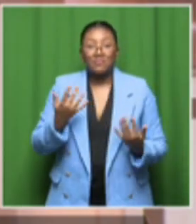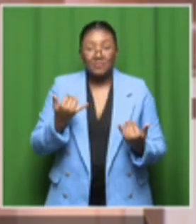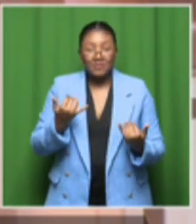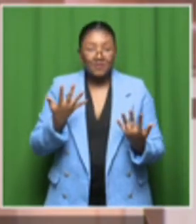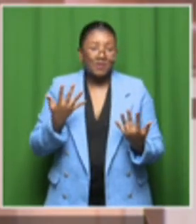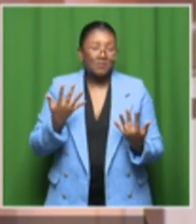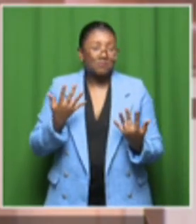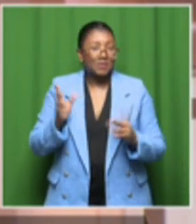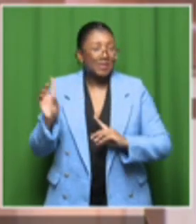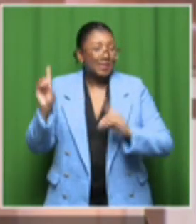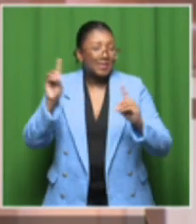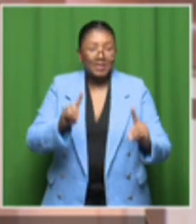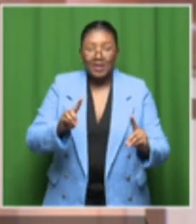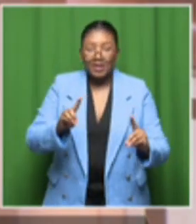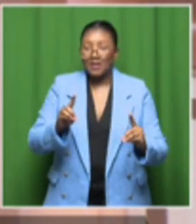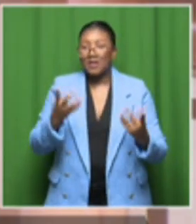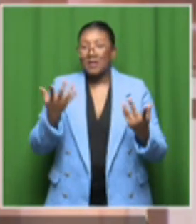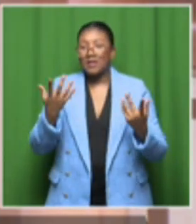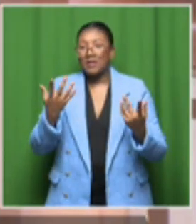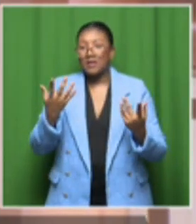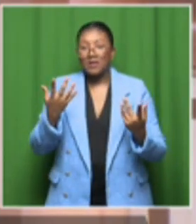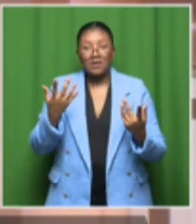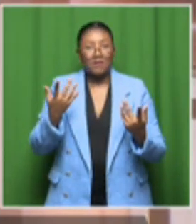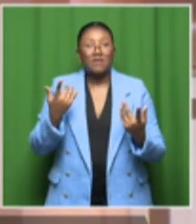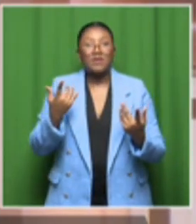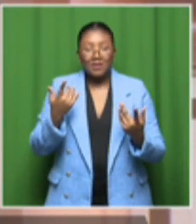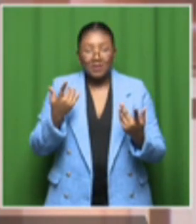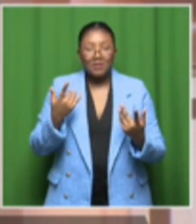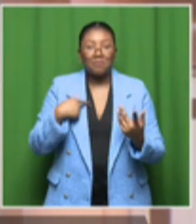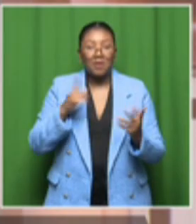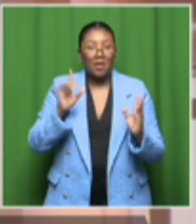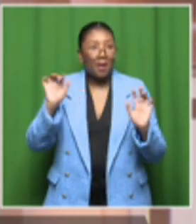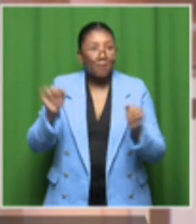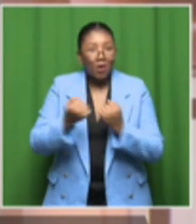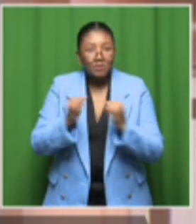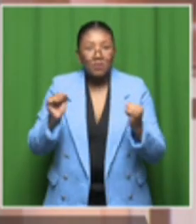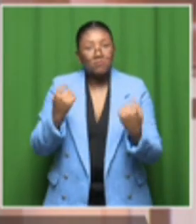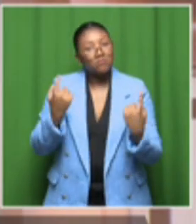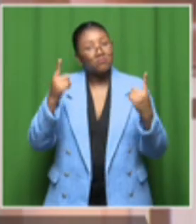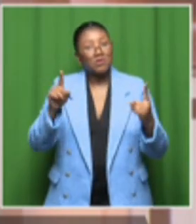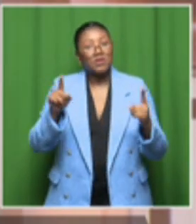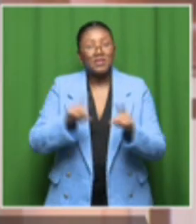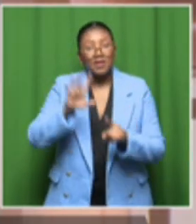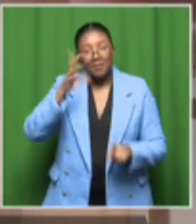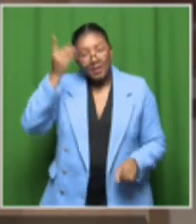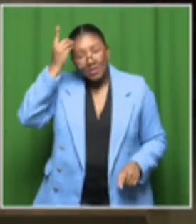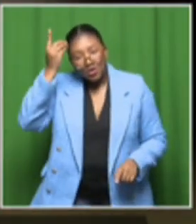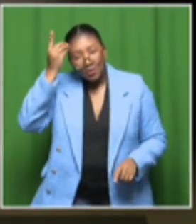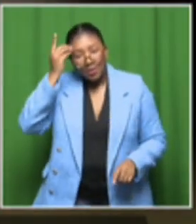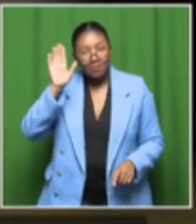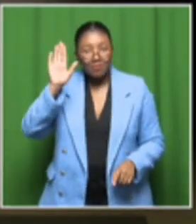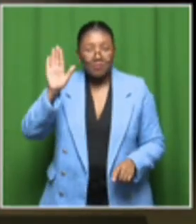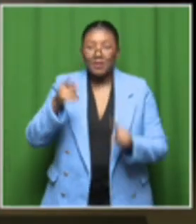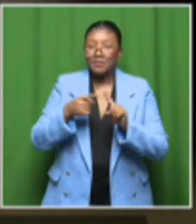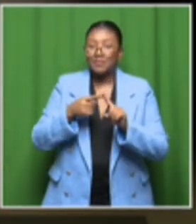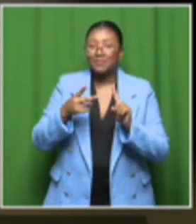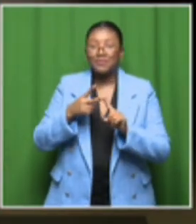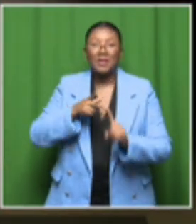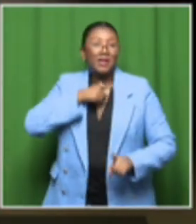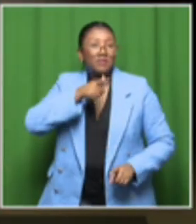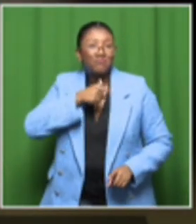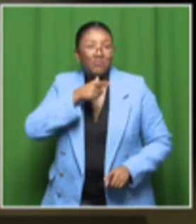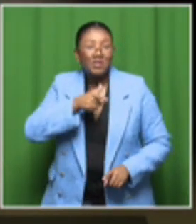T-shirts to places where currently we cannot host events at like Durban, like your PMB, you